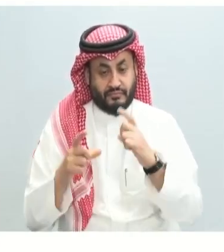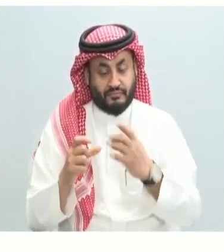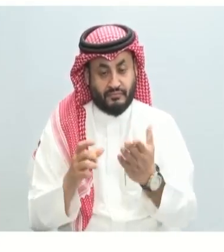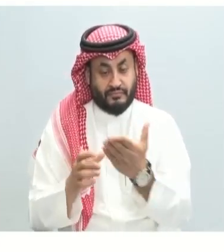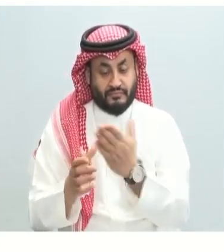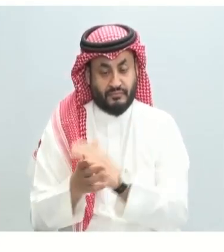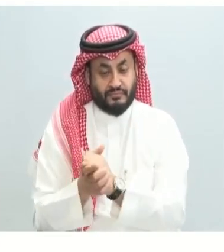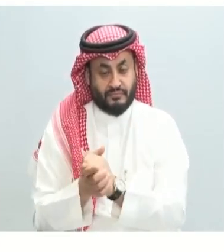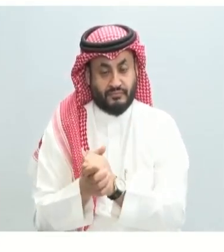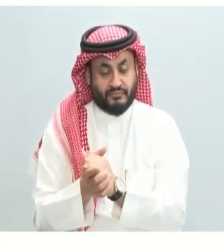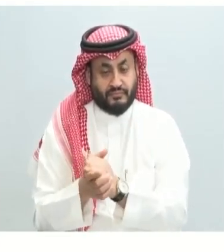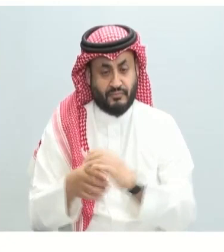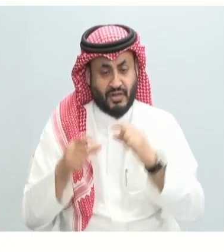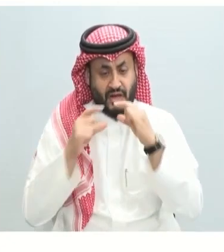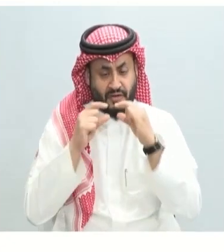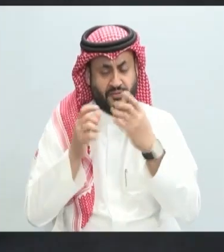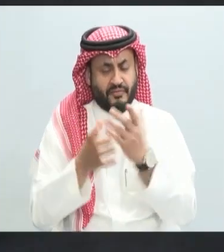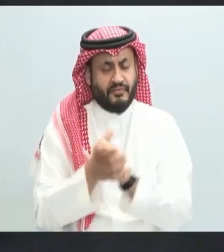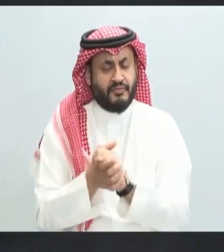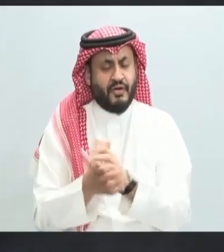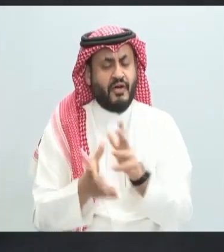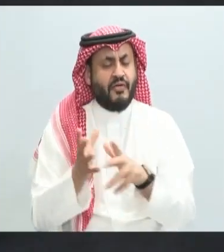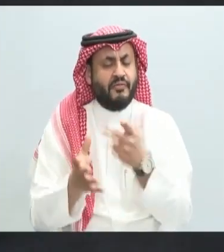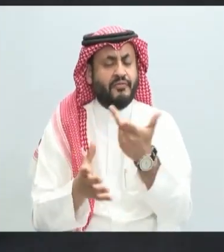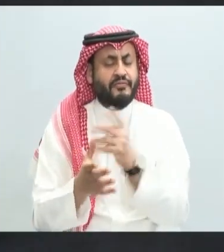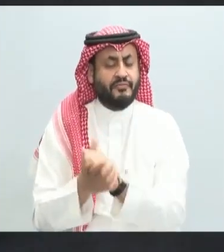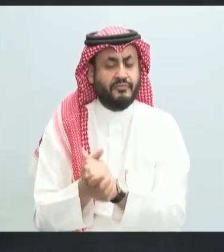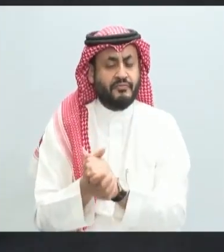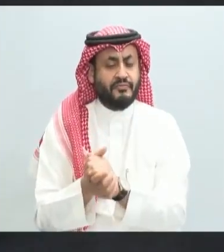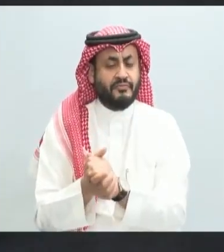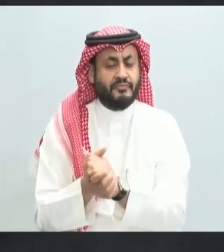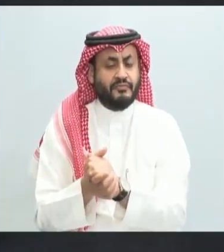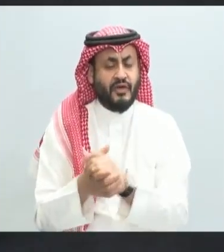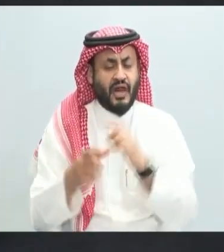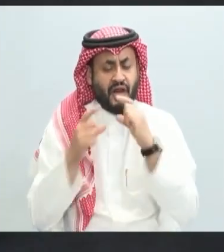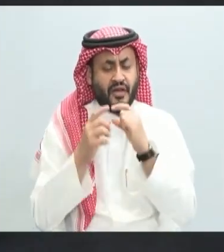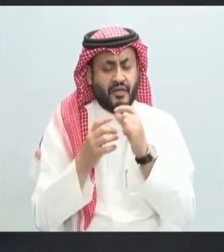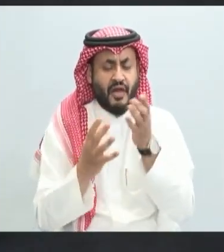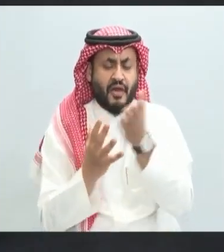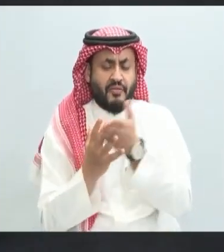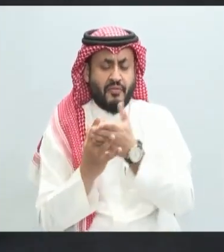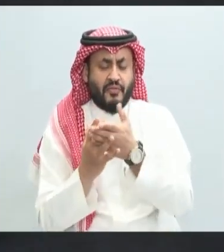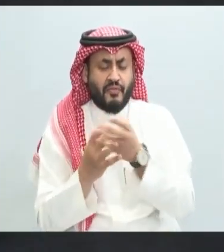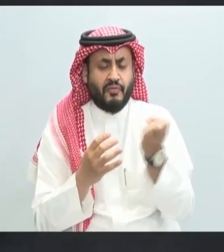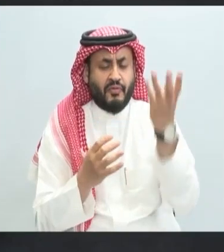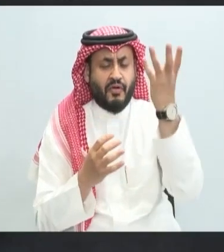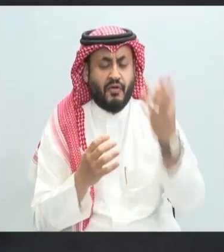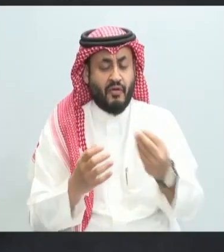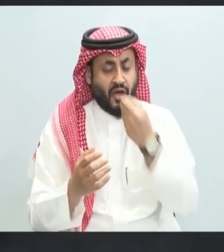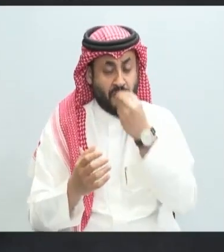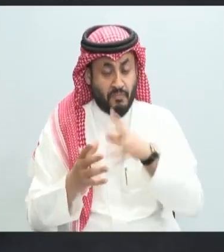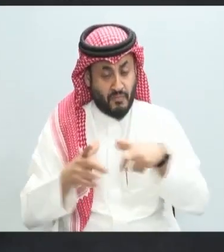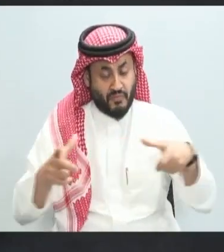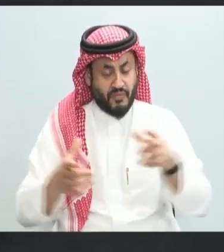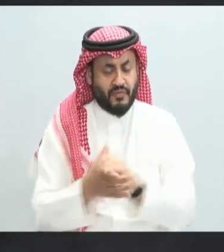which is a sandwich. So, a sandwich, usually we eat a sandwich or a piece of